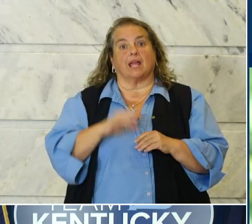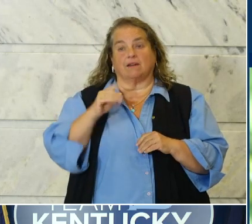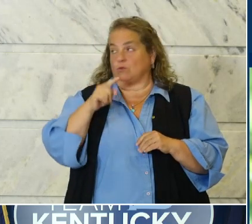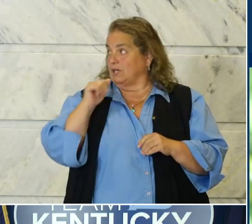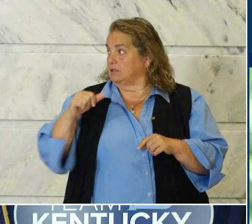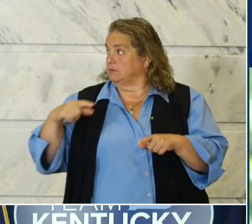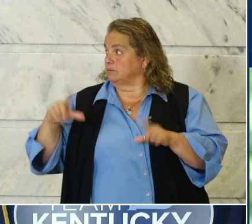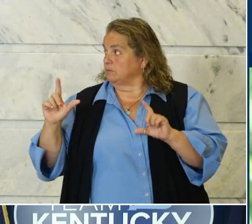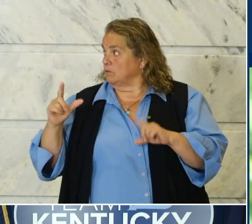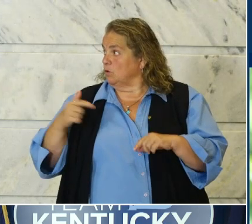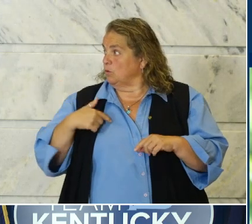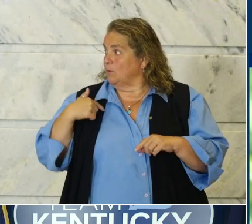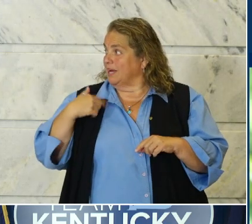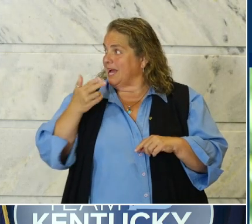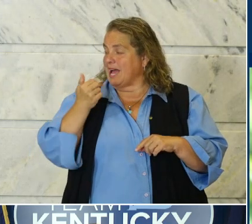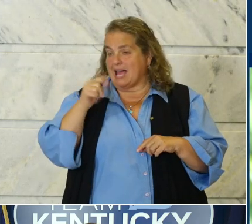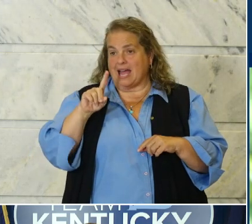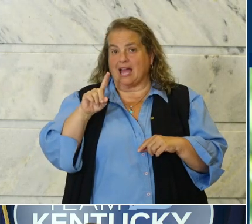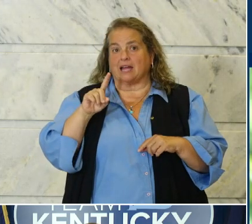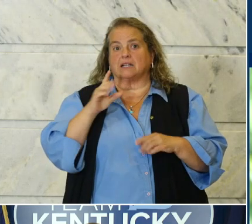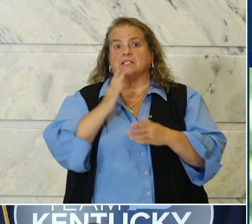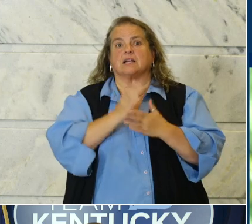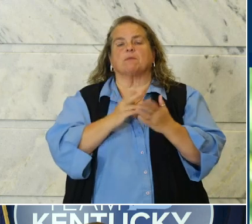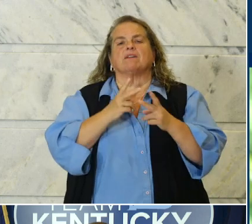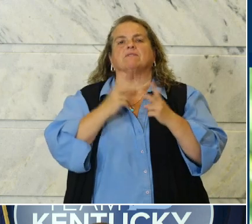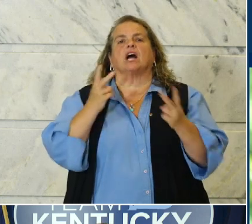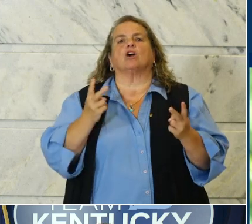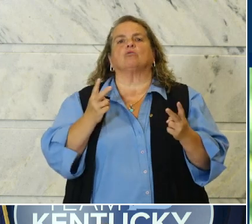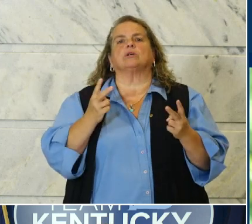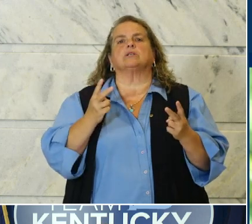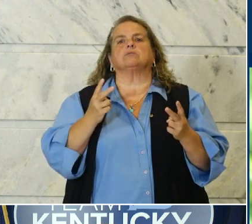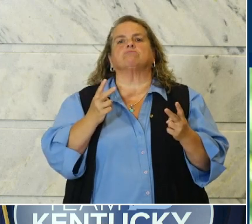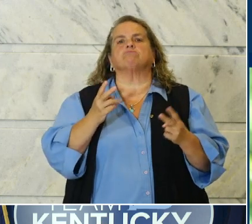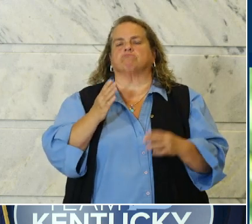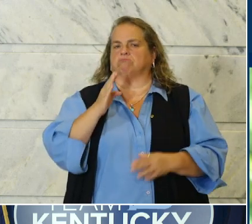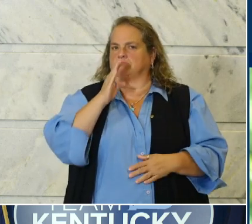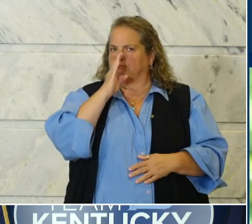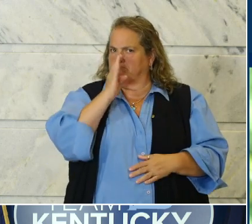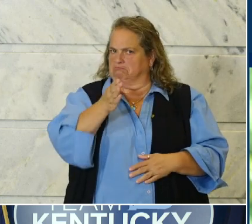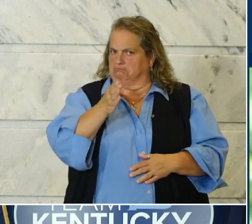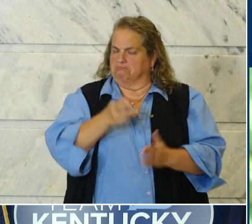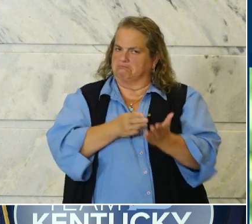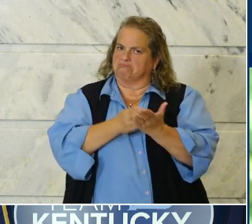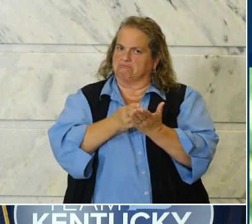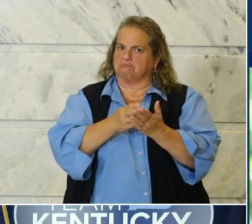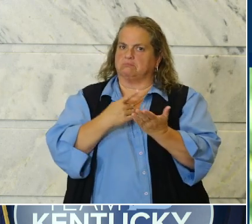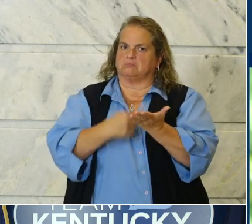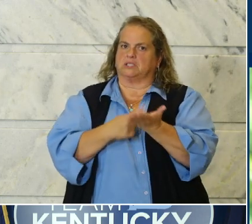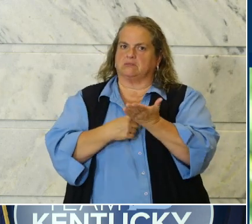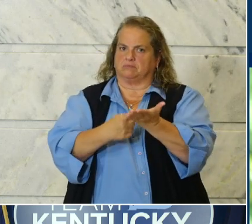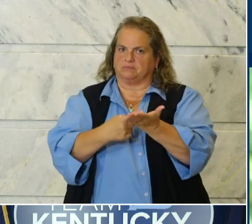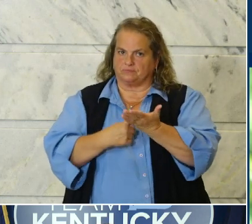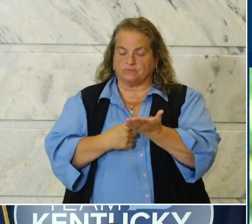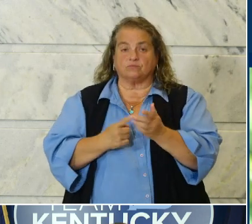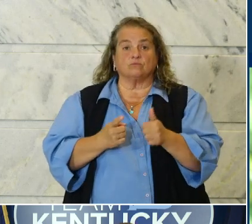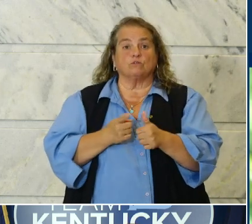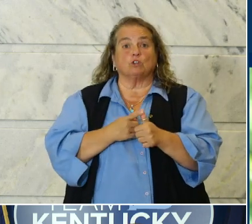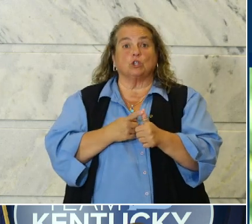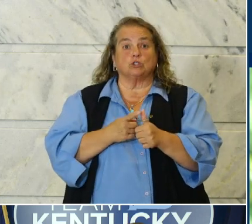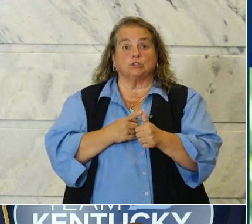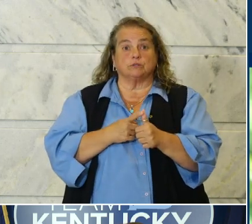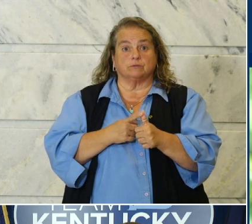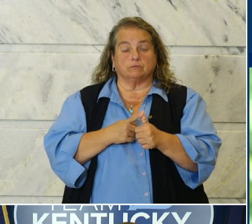up, we had some very candid discussions. The first is that